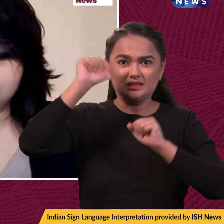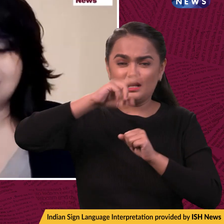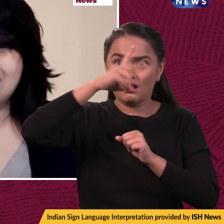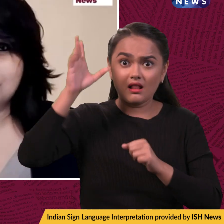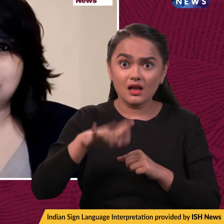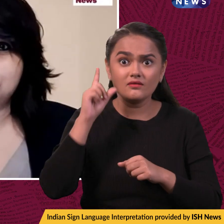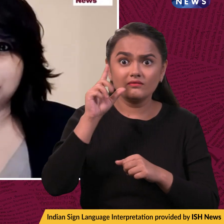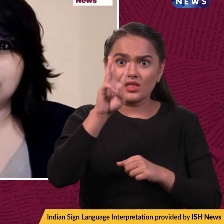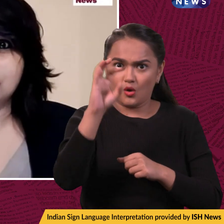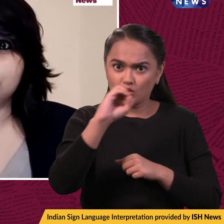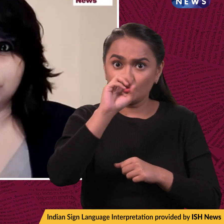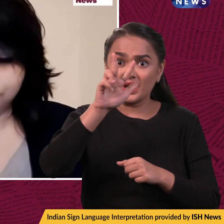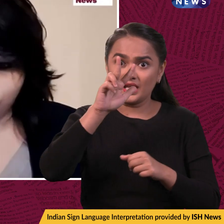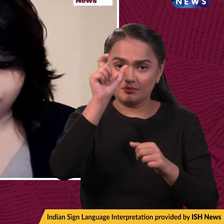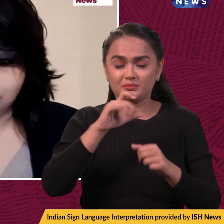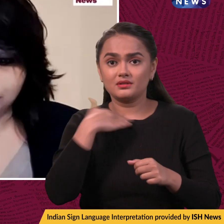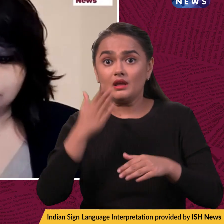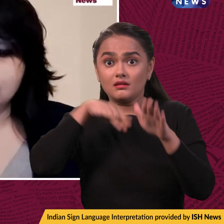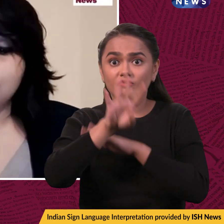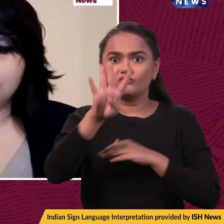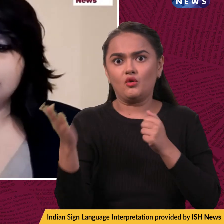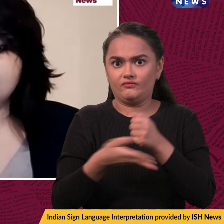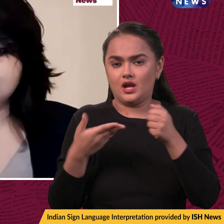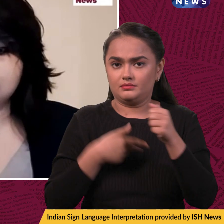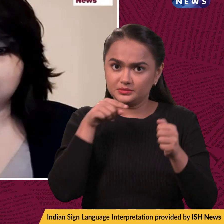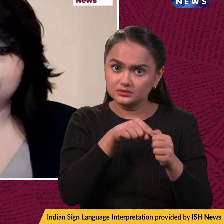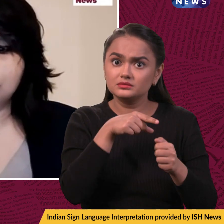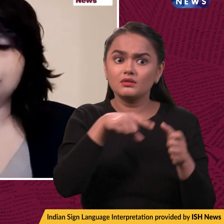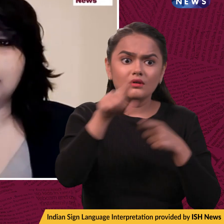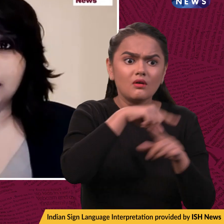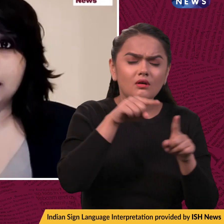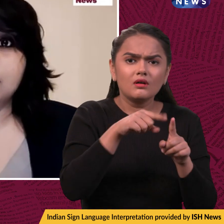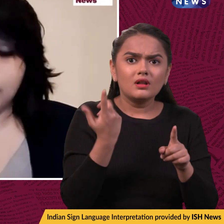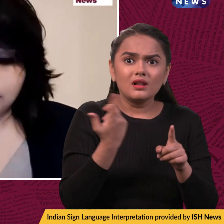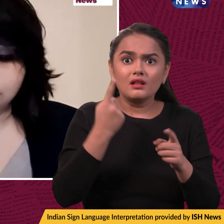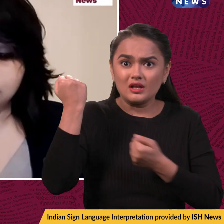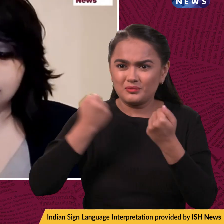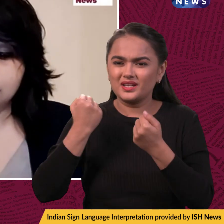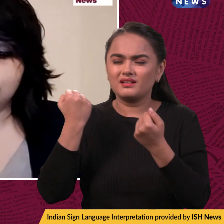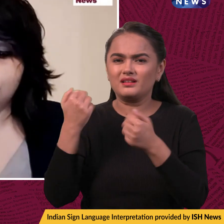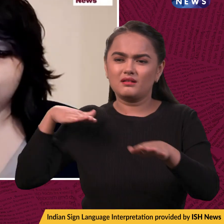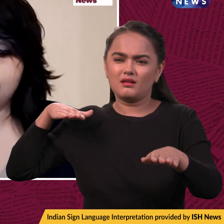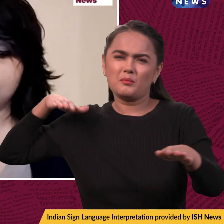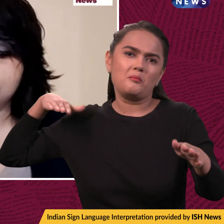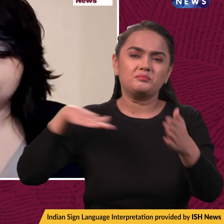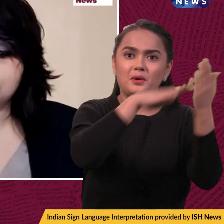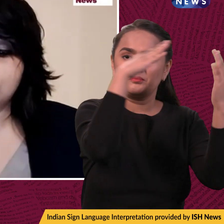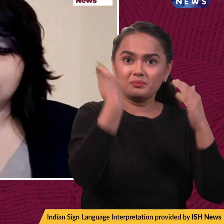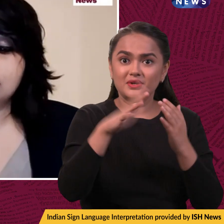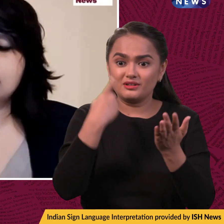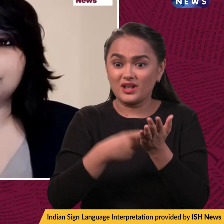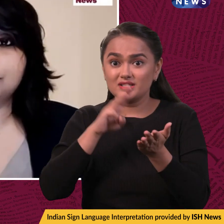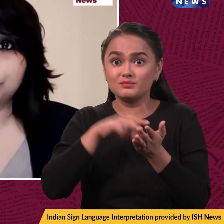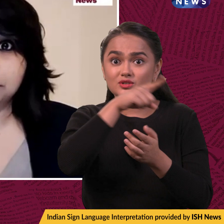October, in which 8 people died, including 4 farmers who were allegedly mowed down by vehicles in the convoy of Ashish